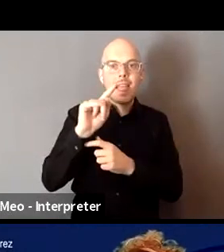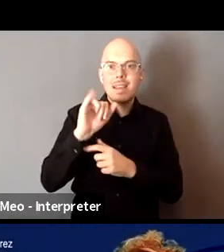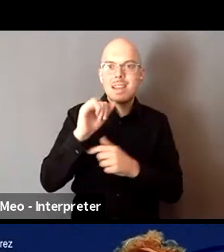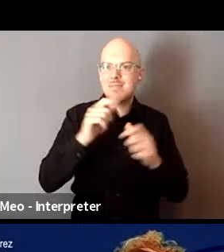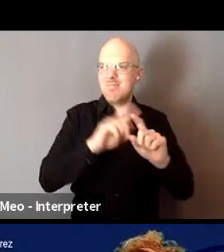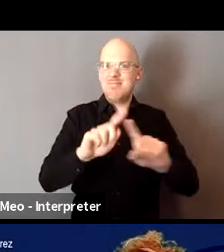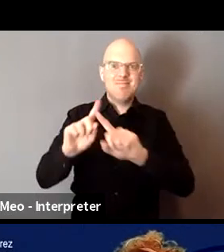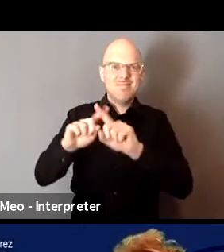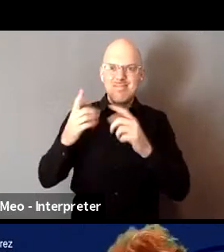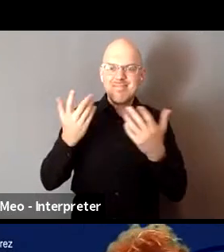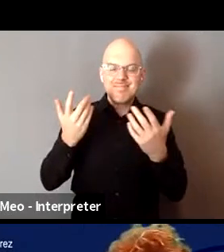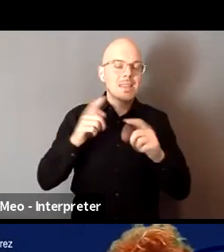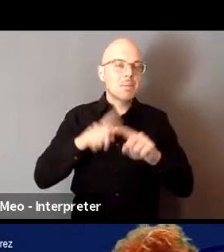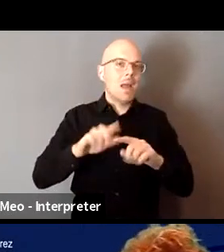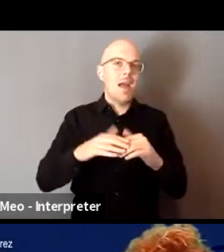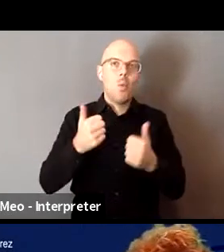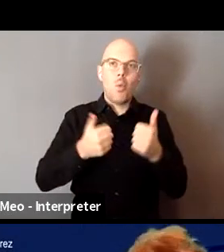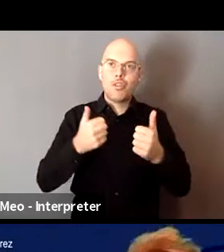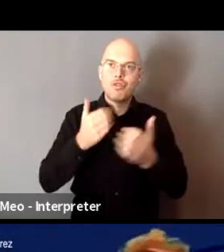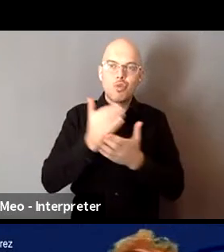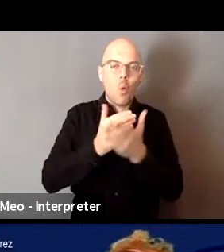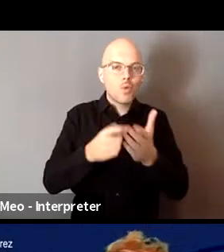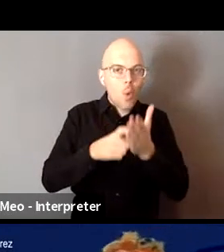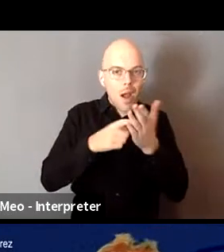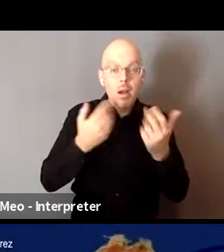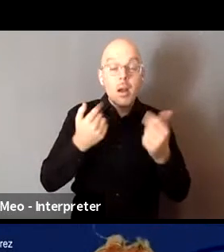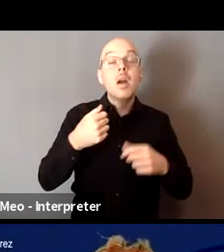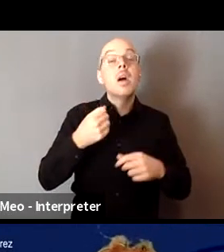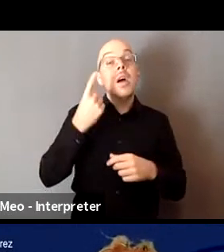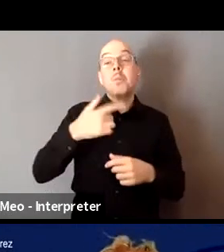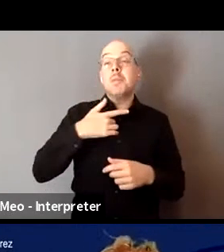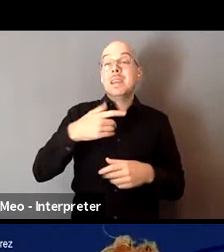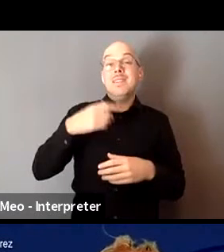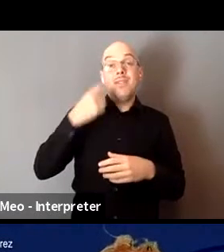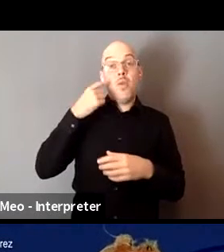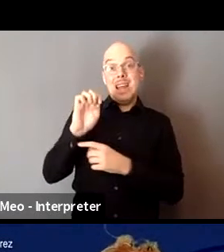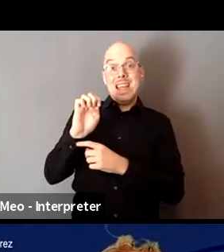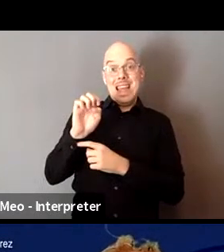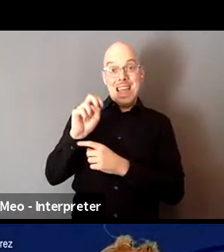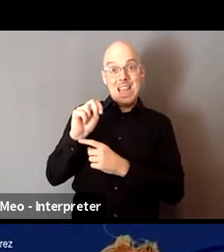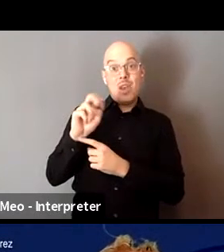of facility. Typically in the in-route environment, it's running roughly